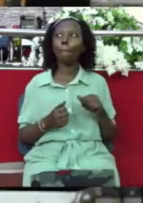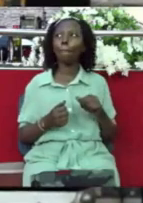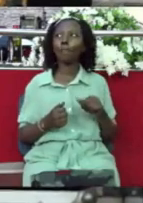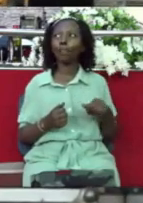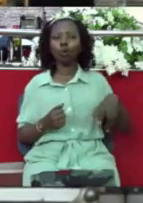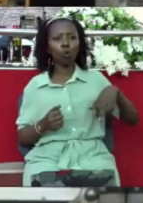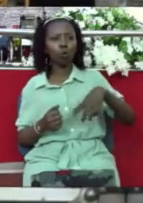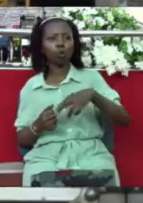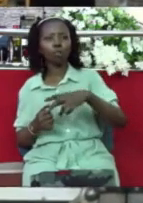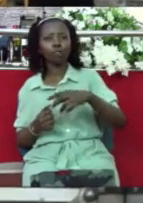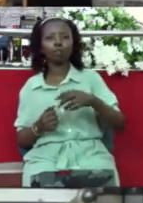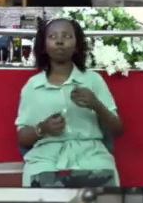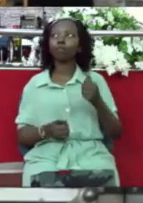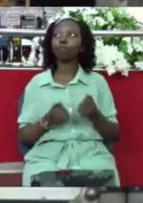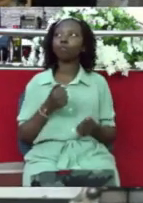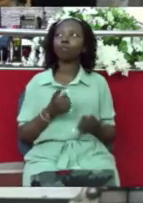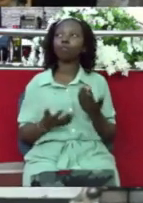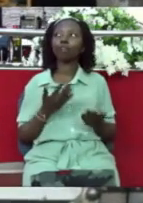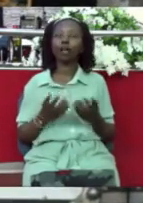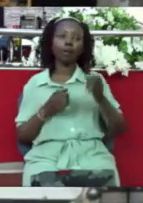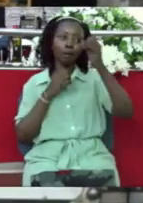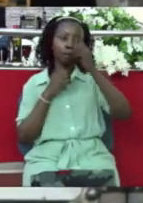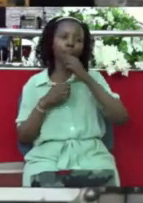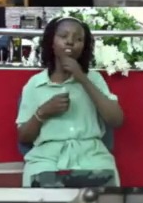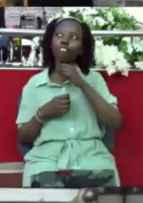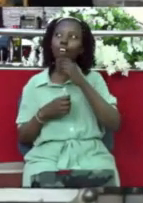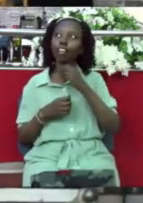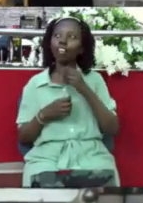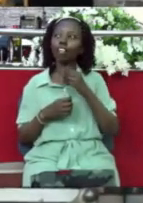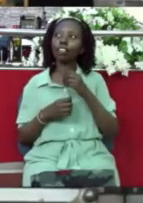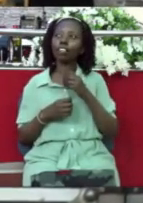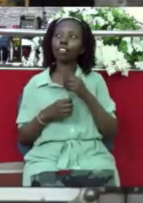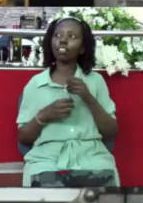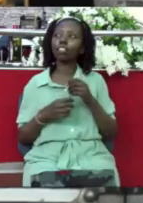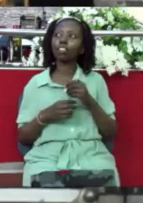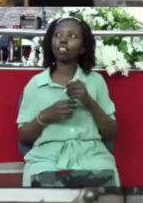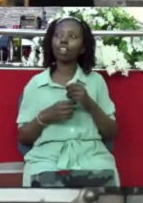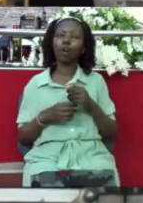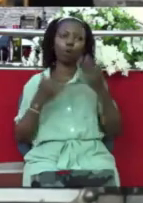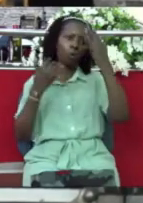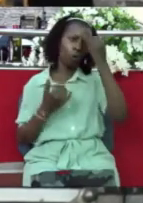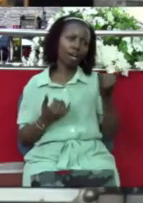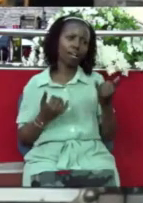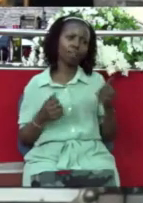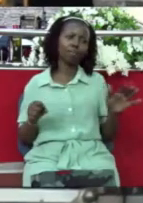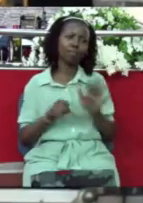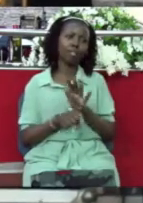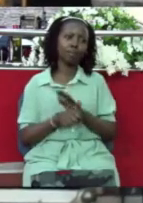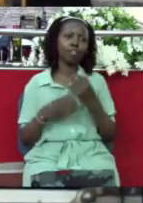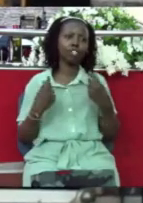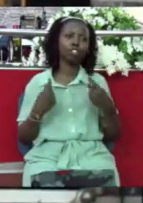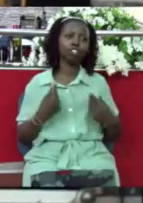May our father rest in eternal peace. Ile baba yetu akapumzike katika. Because he had many children. Because he had alikuwa na